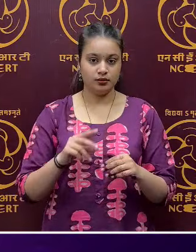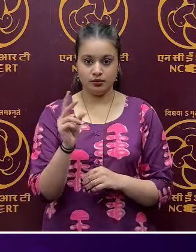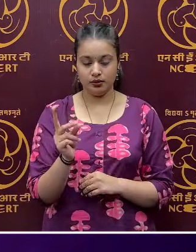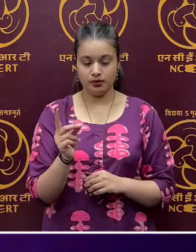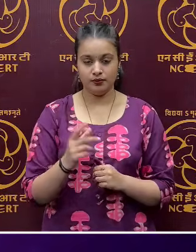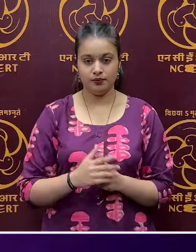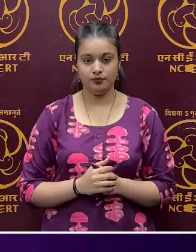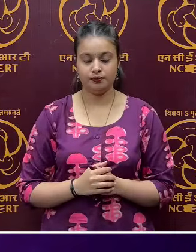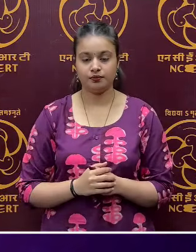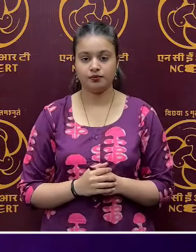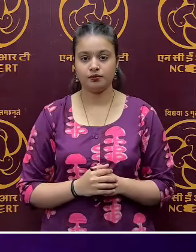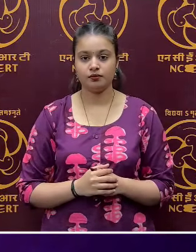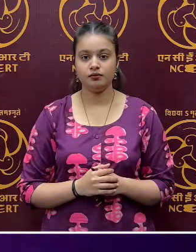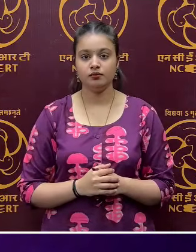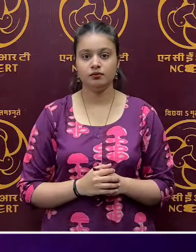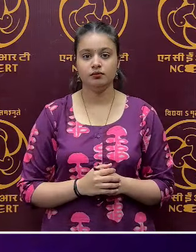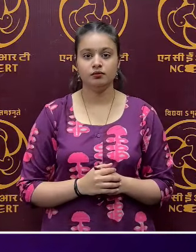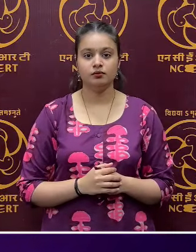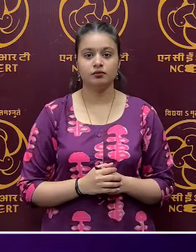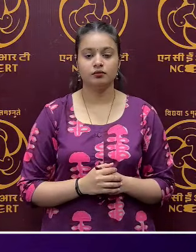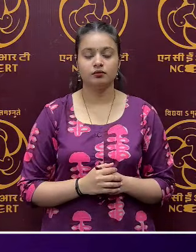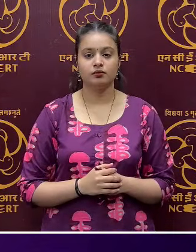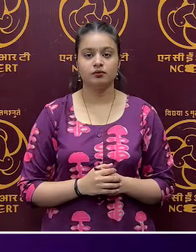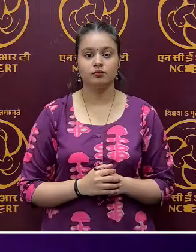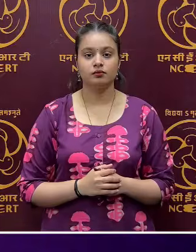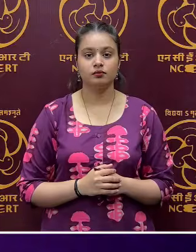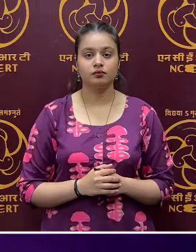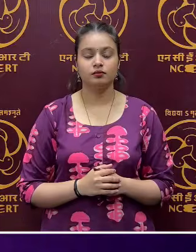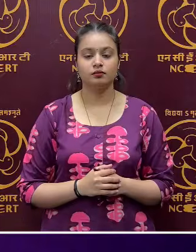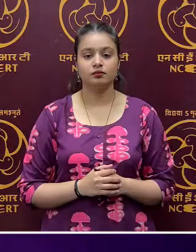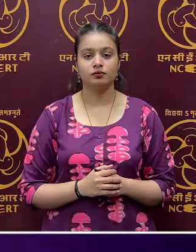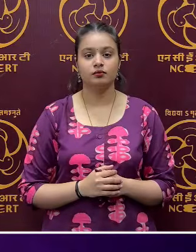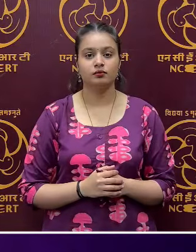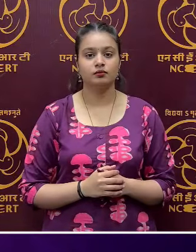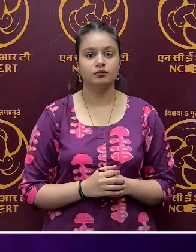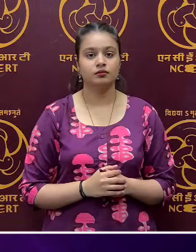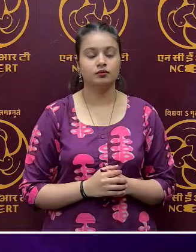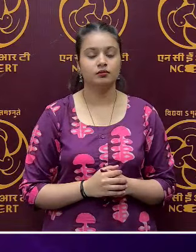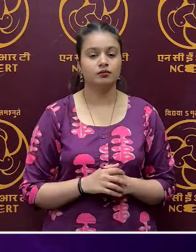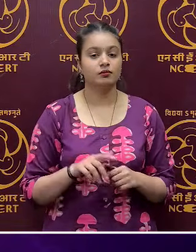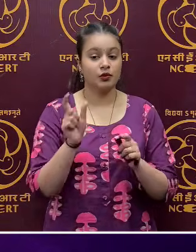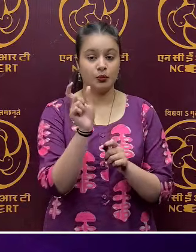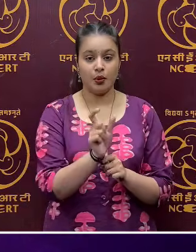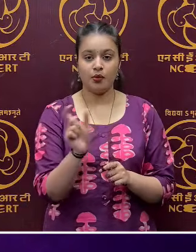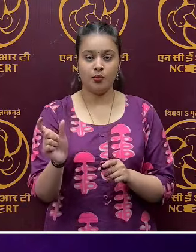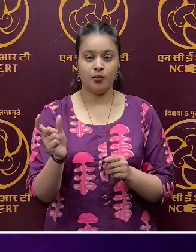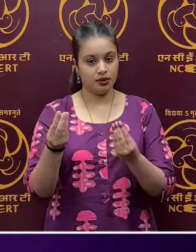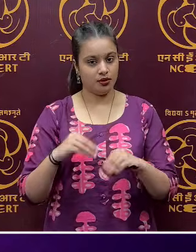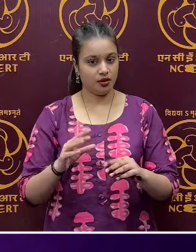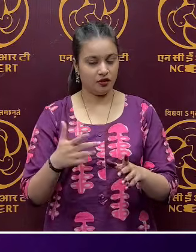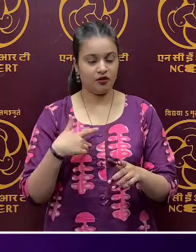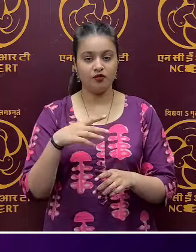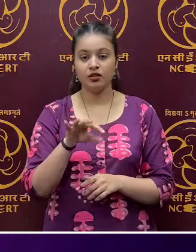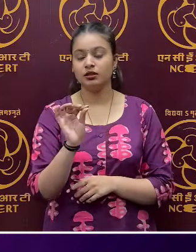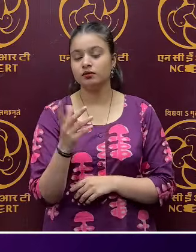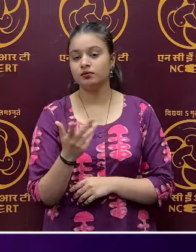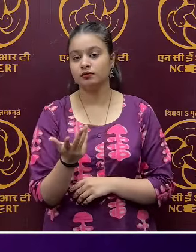to call forth or to evoke or to reduce. Okay, so this